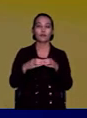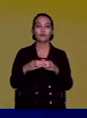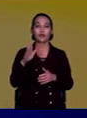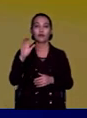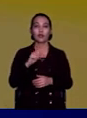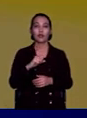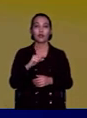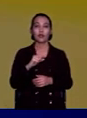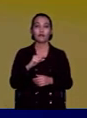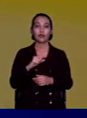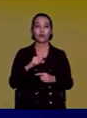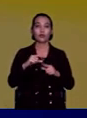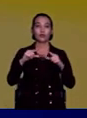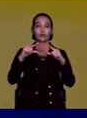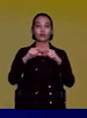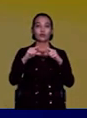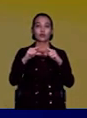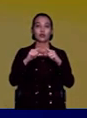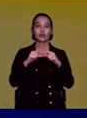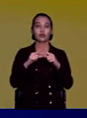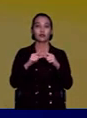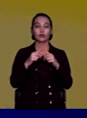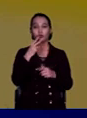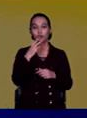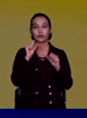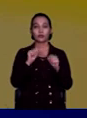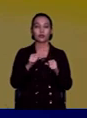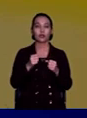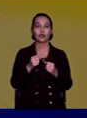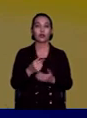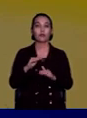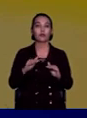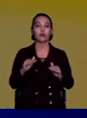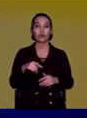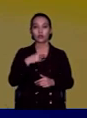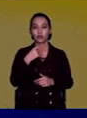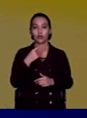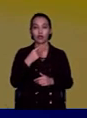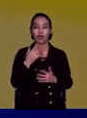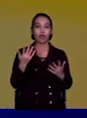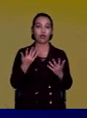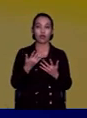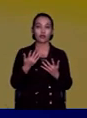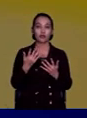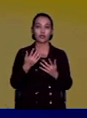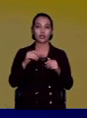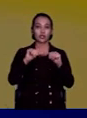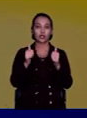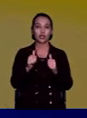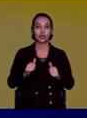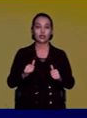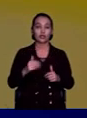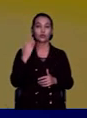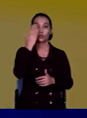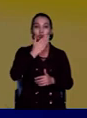Hamda uning ustiga uchburchak joylashgan. Qani bolajonlar, aytingchi, qaysi shaklning yuzi